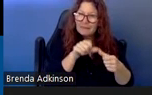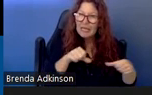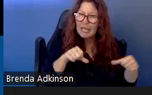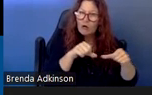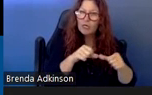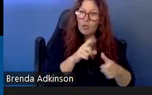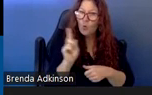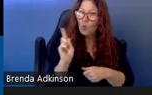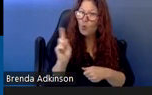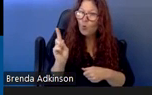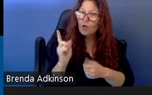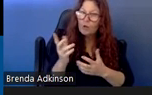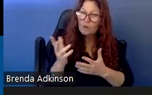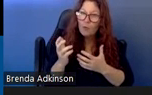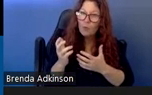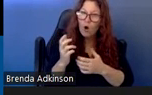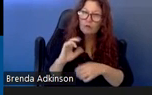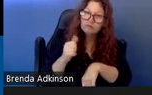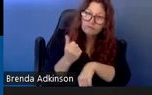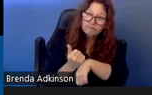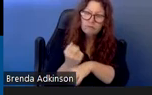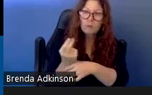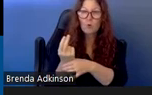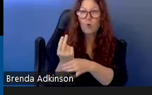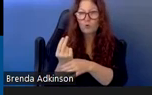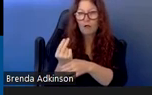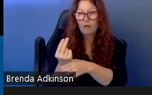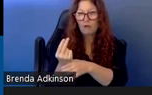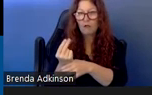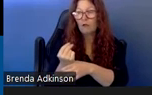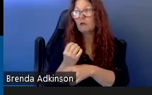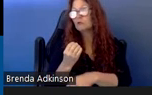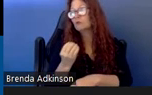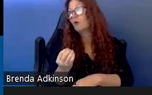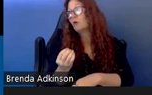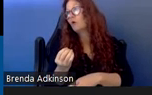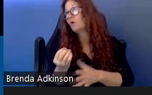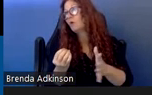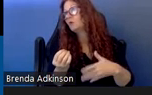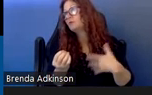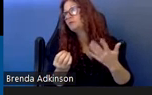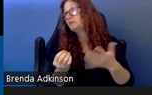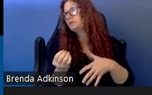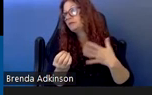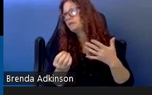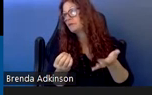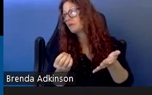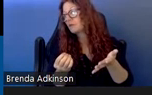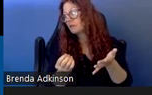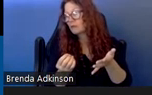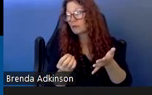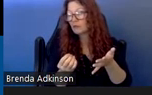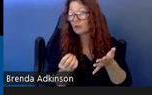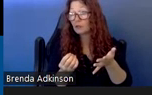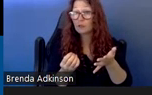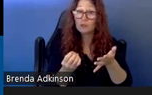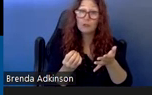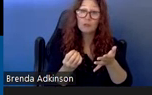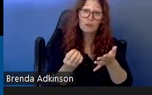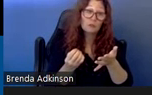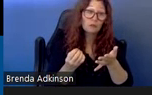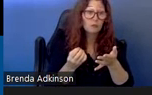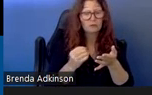like hotels to be located. So, we can do this by a state,